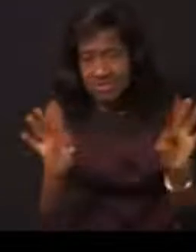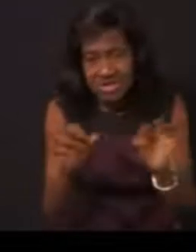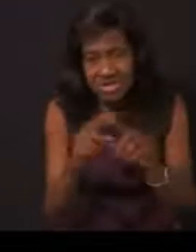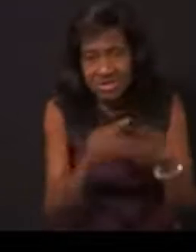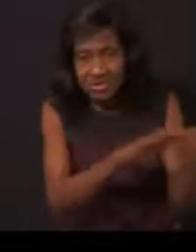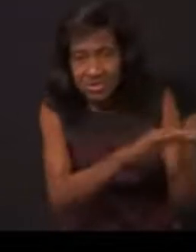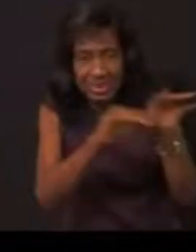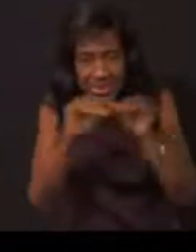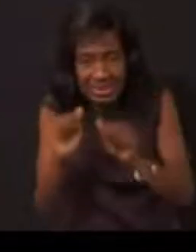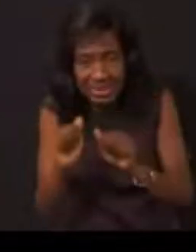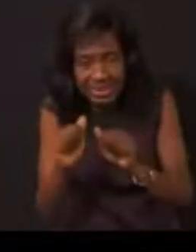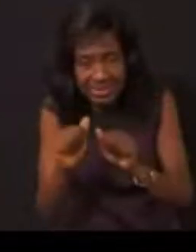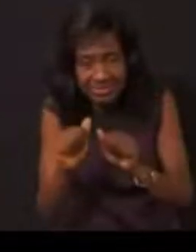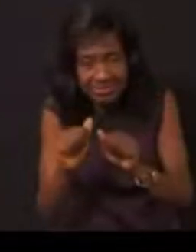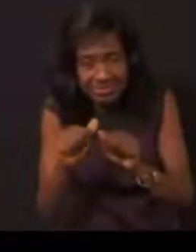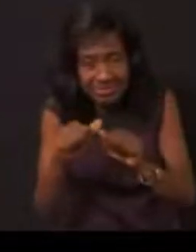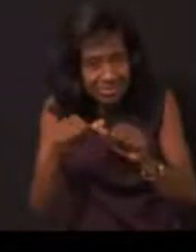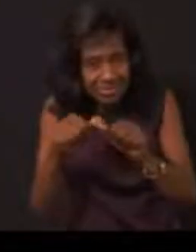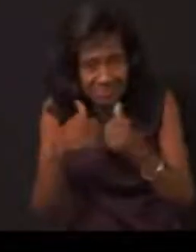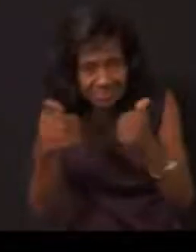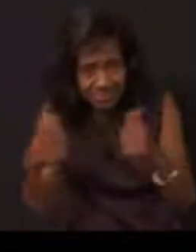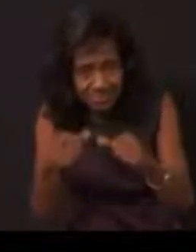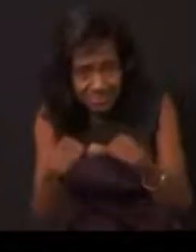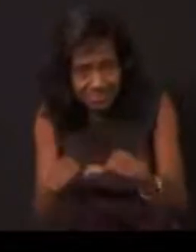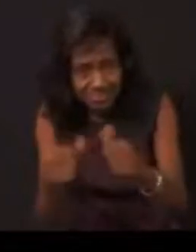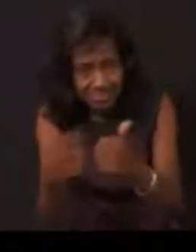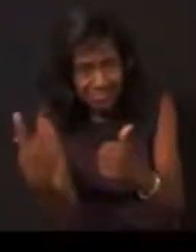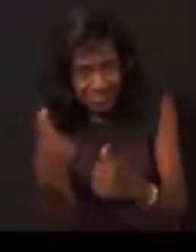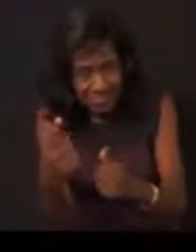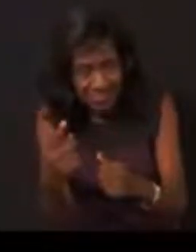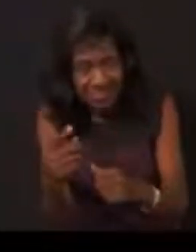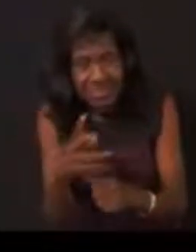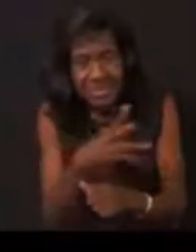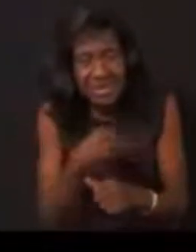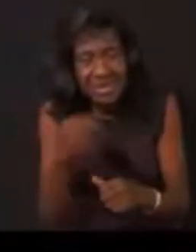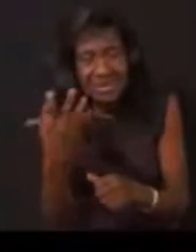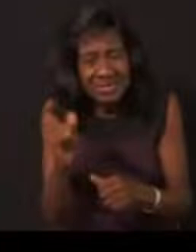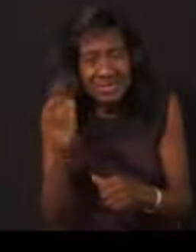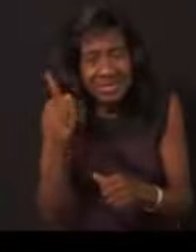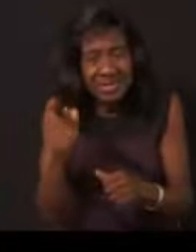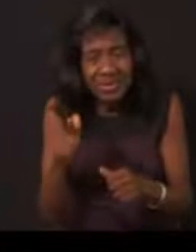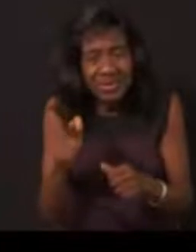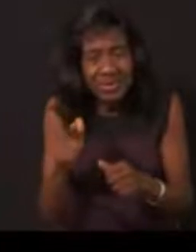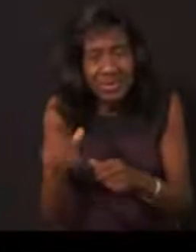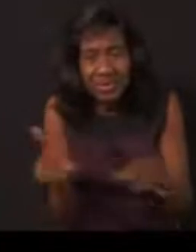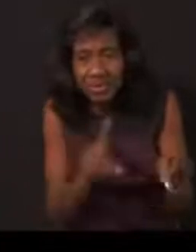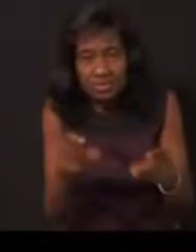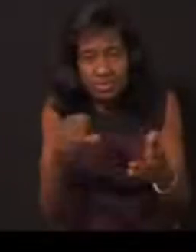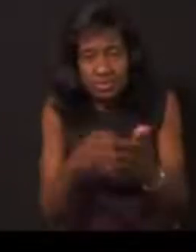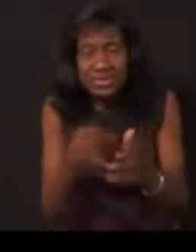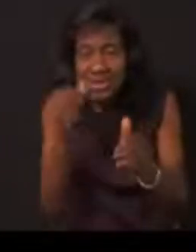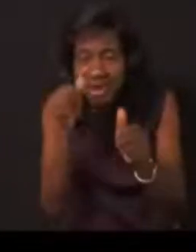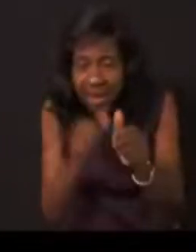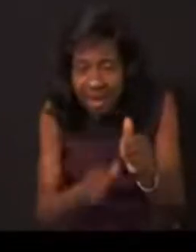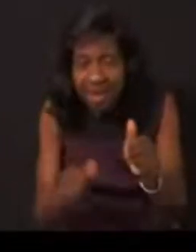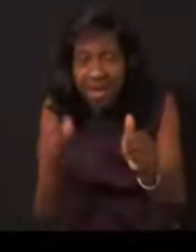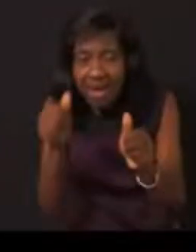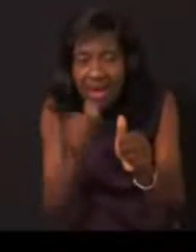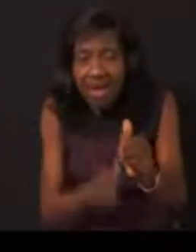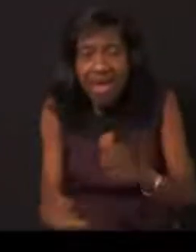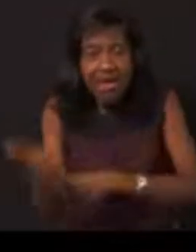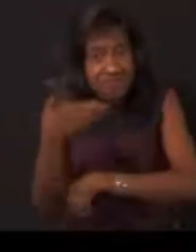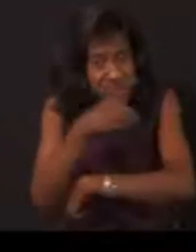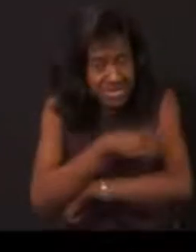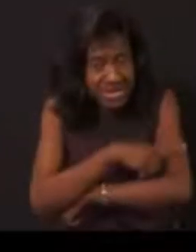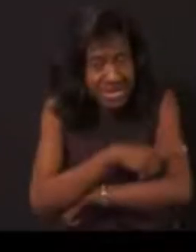They will be given sufficient number of tests to conduct daily lateral flow tests until the end of